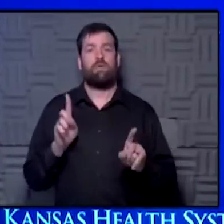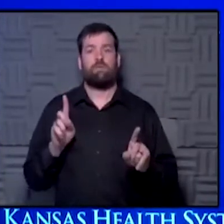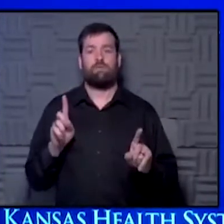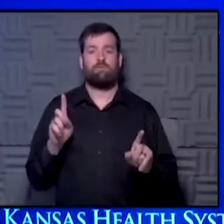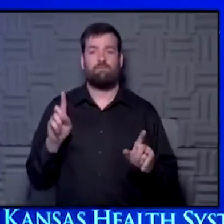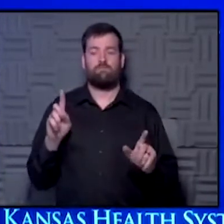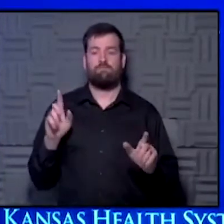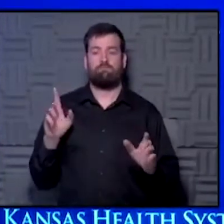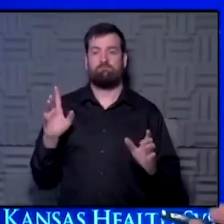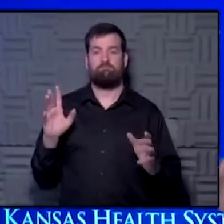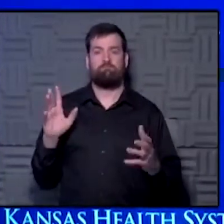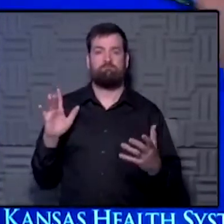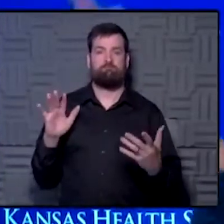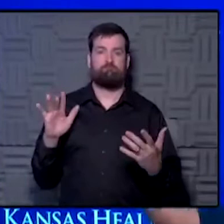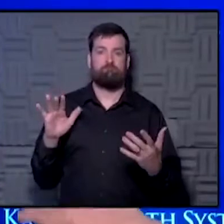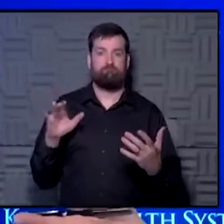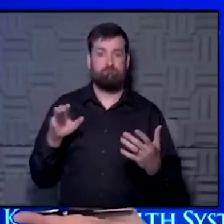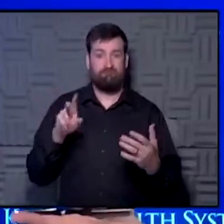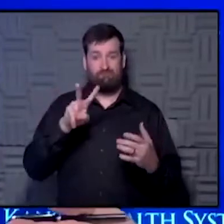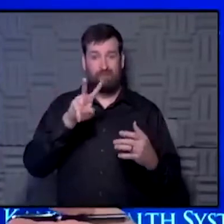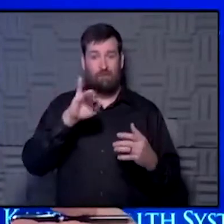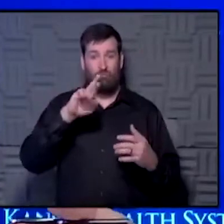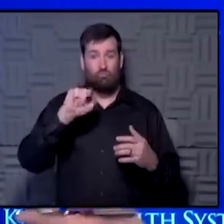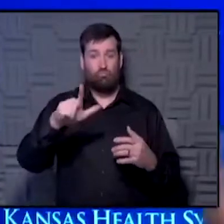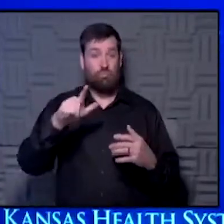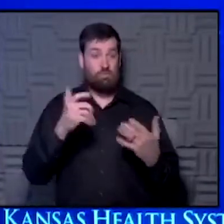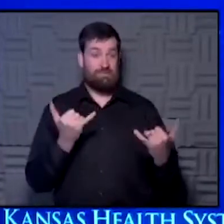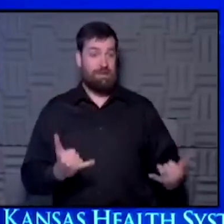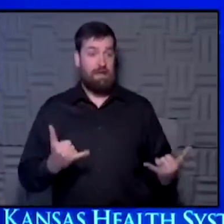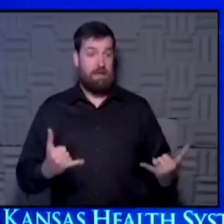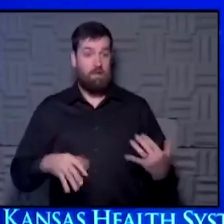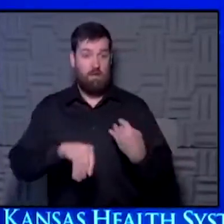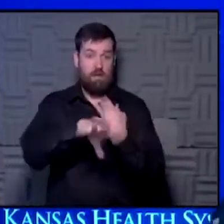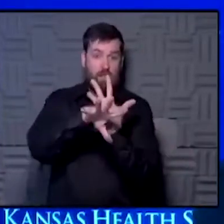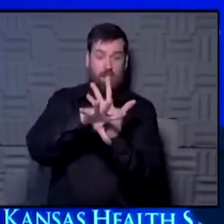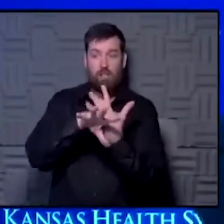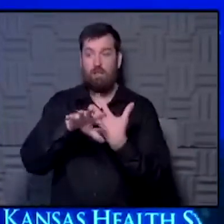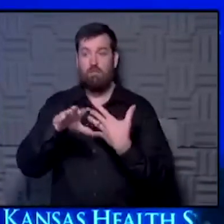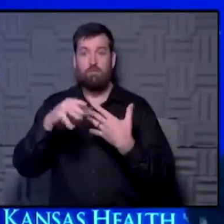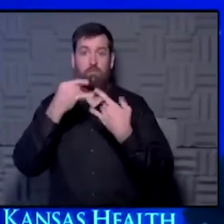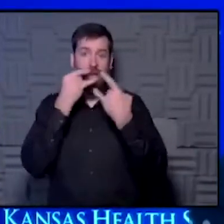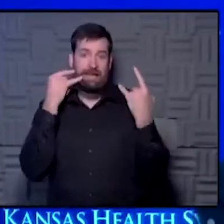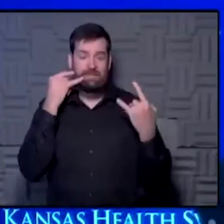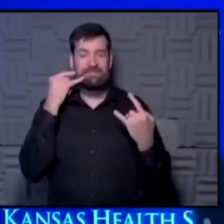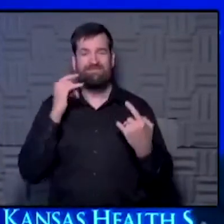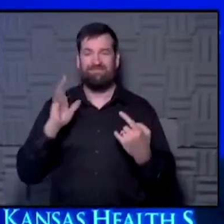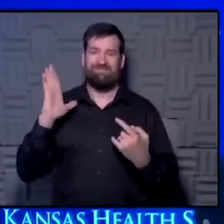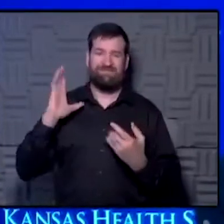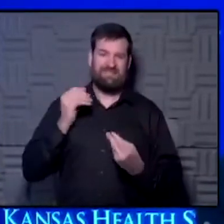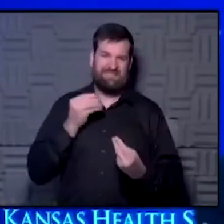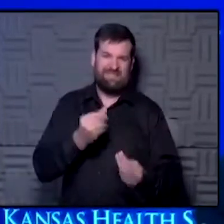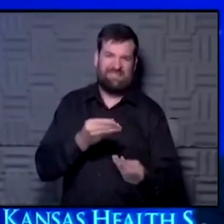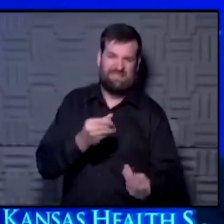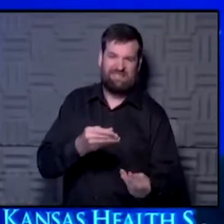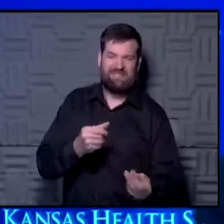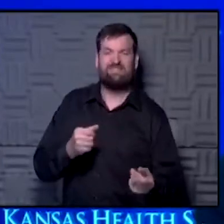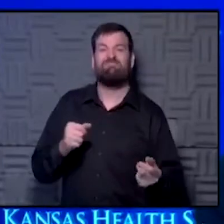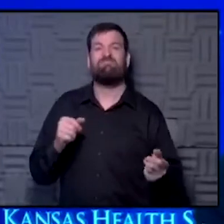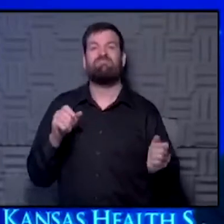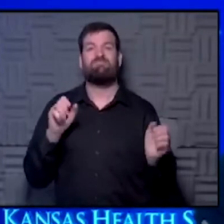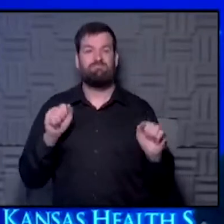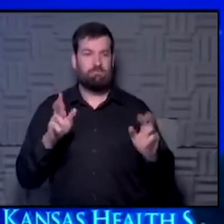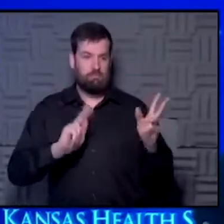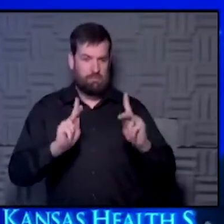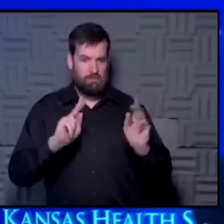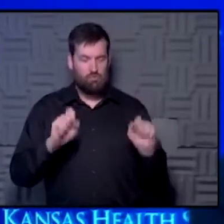over virtual, like we're doing now, and having a mask, I used to tease, I can make people say anything I want them